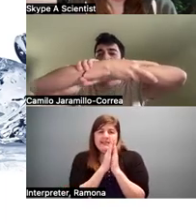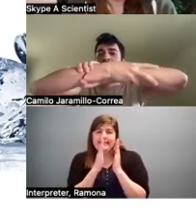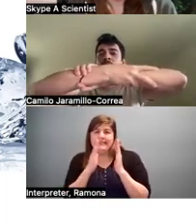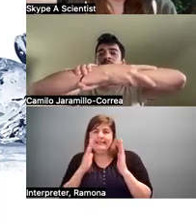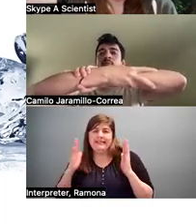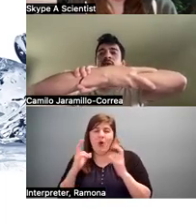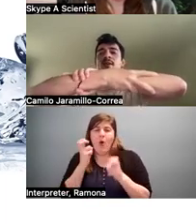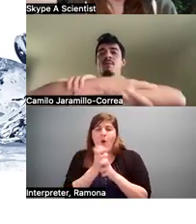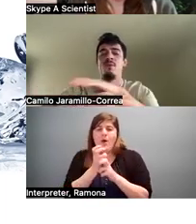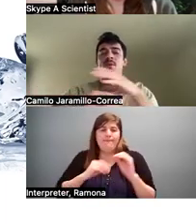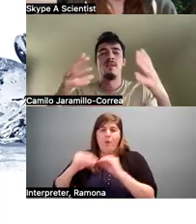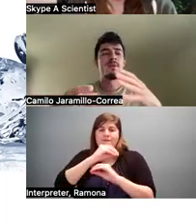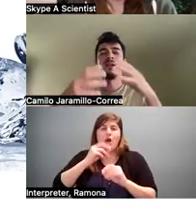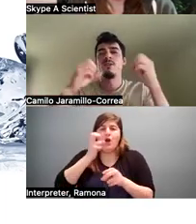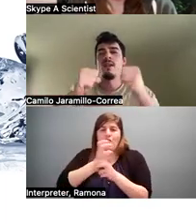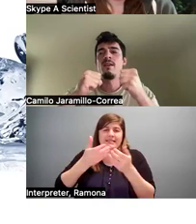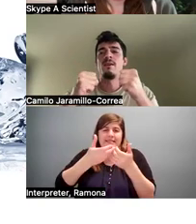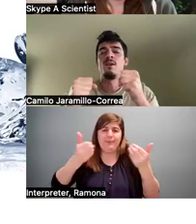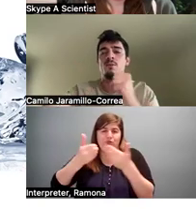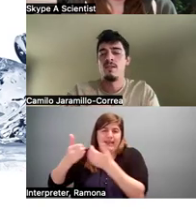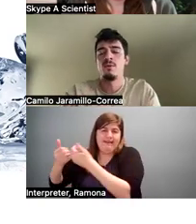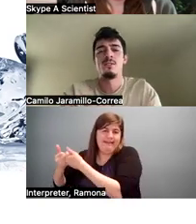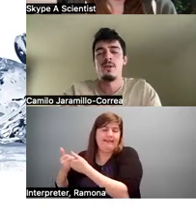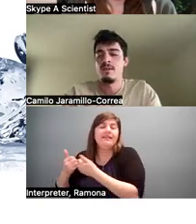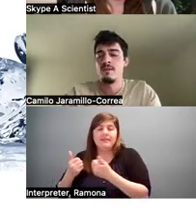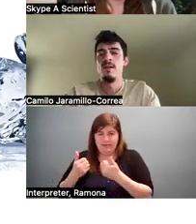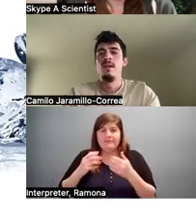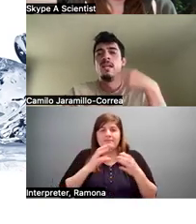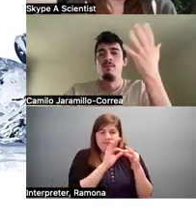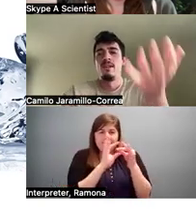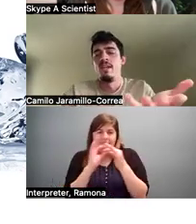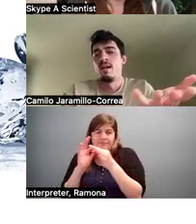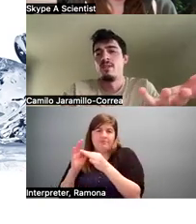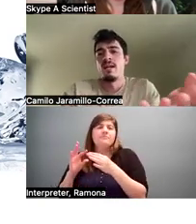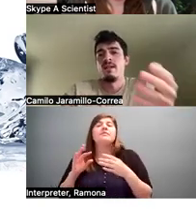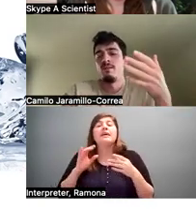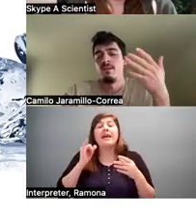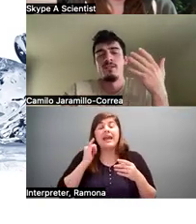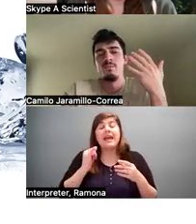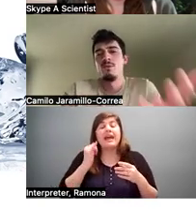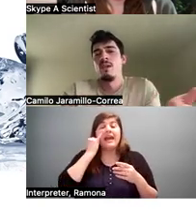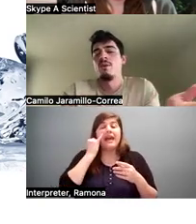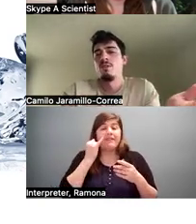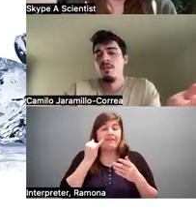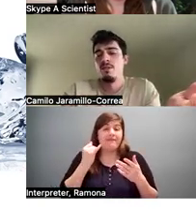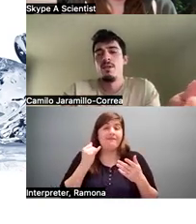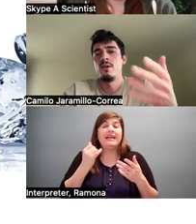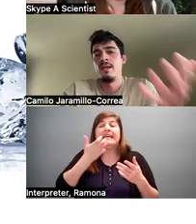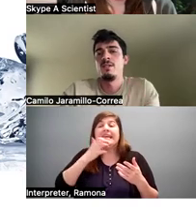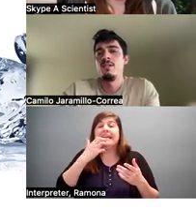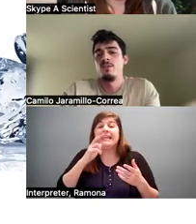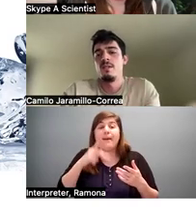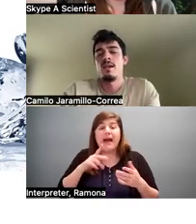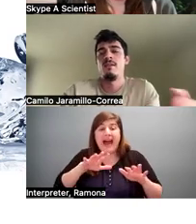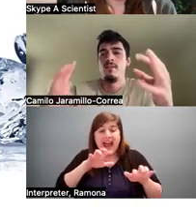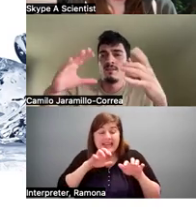hard to move them and separate them. So the particles are like held together with strength. If we heat up the ice, if we just put temperature into it or